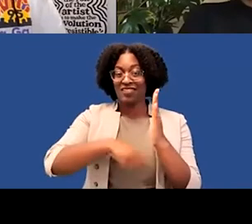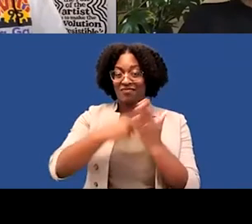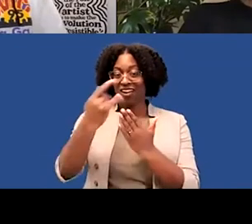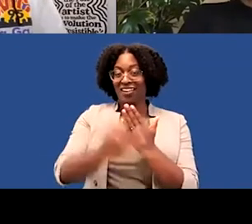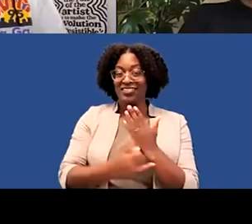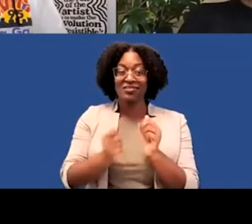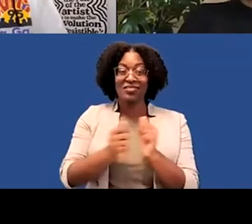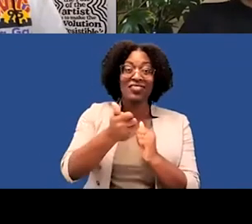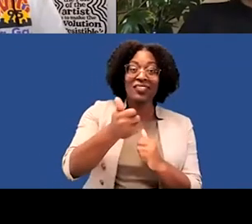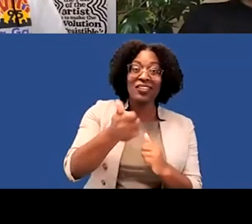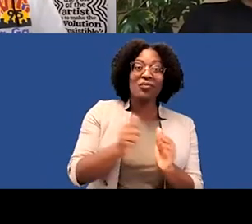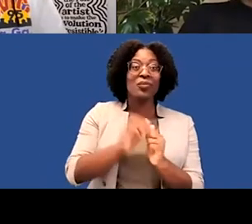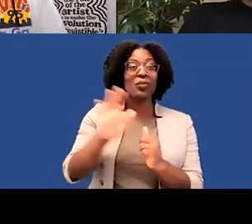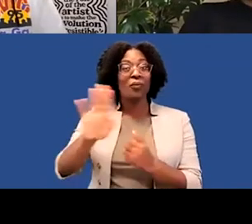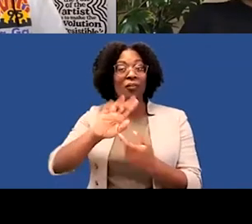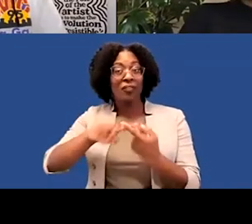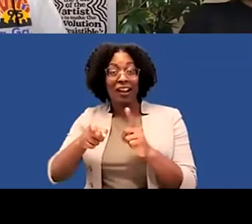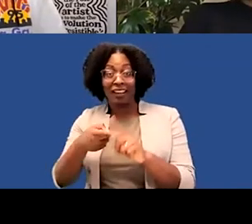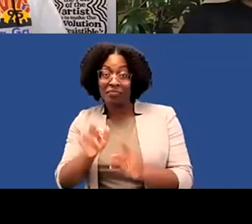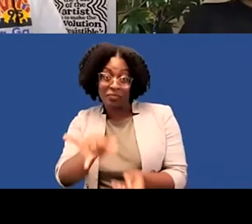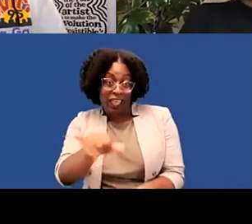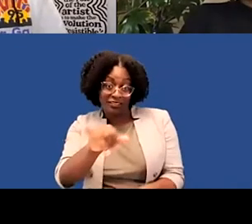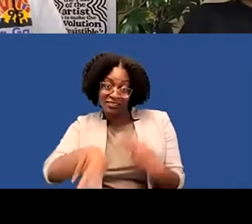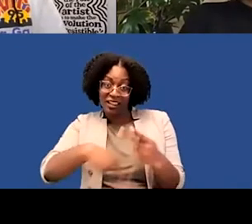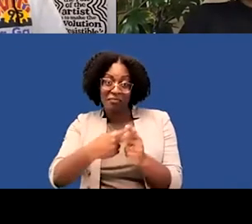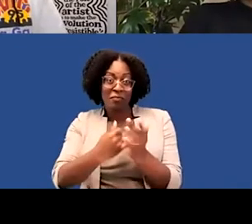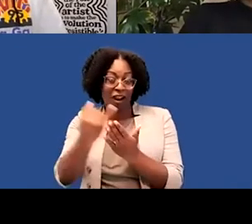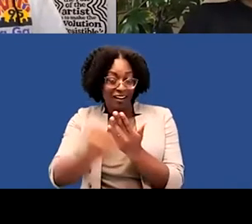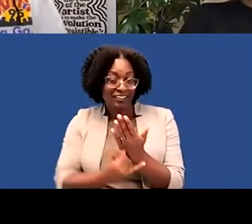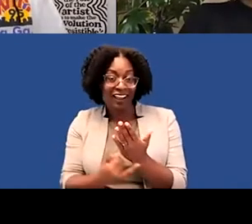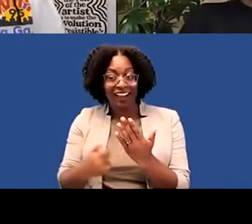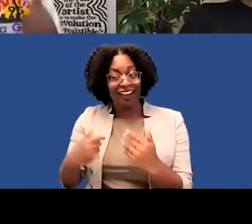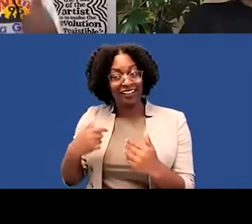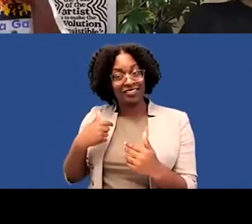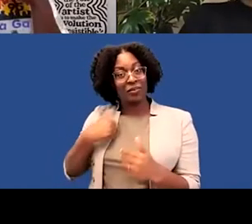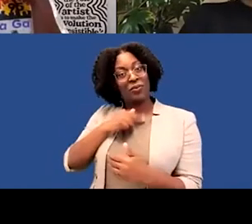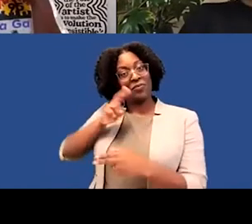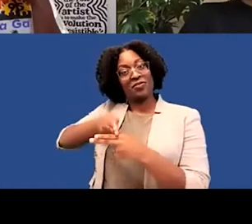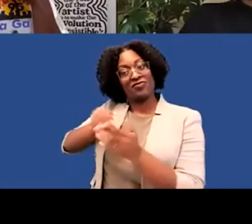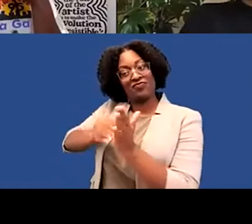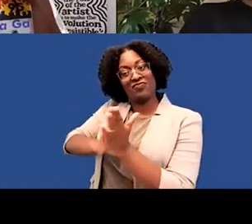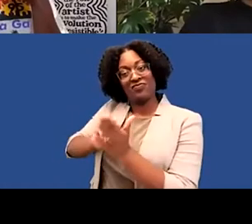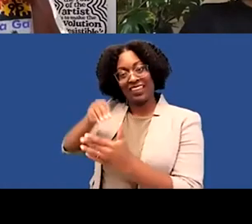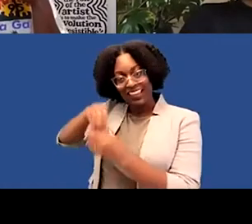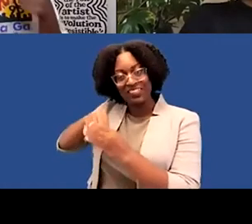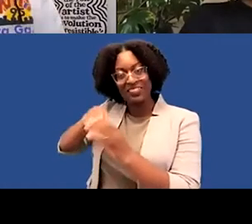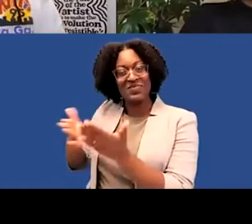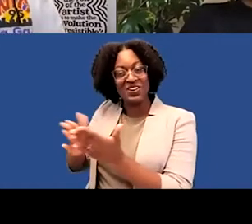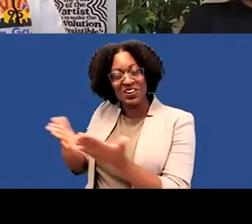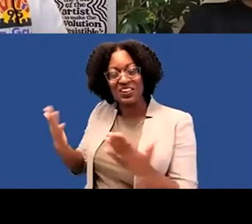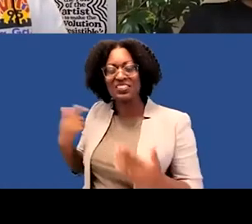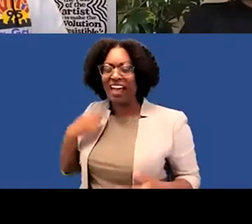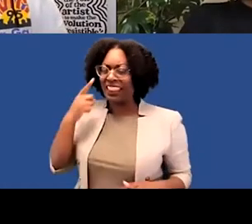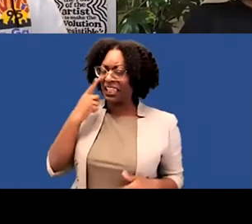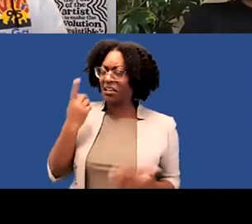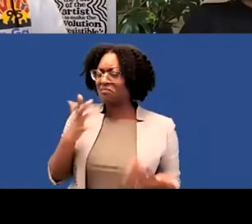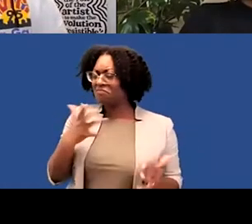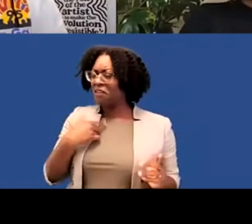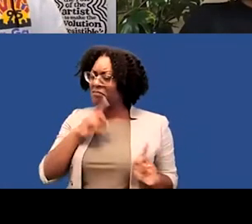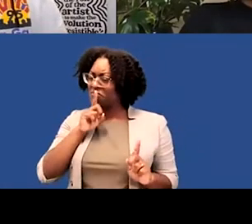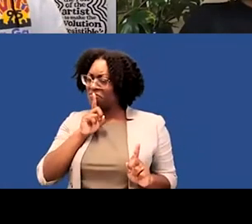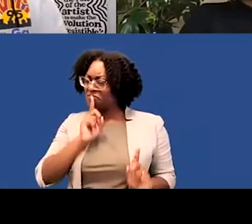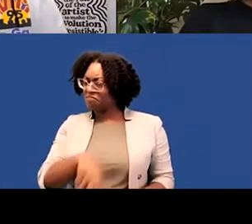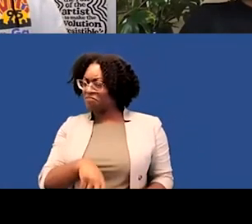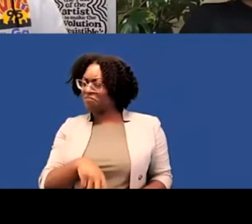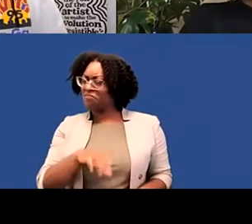So I don't know if that's, I feel like I got close to answering your question, but I really love that question because it's just endless. And I